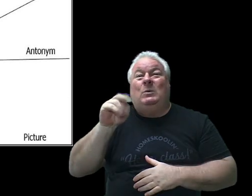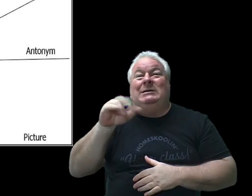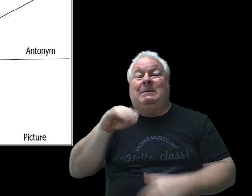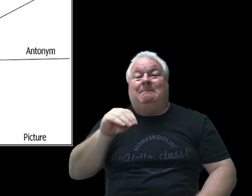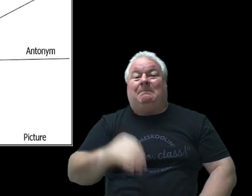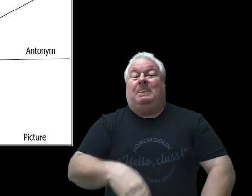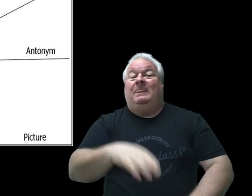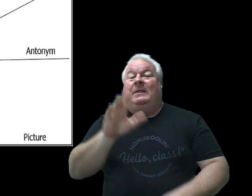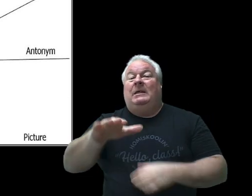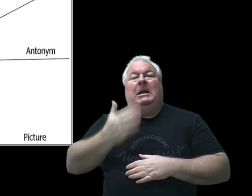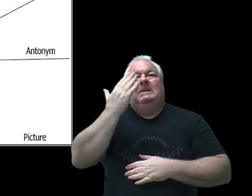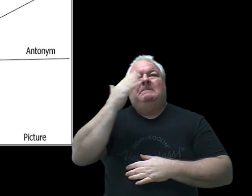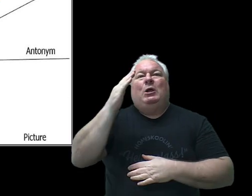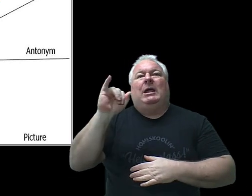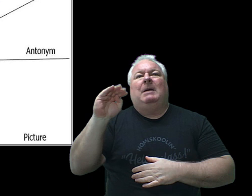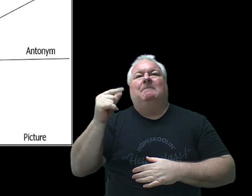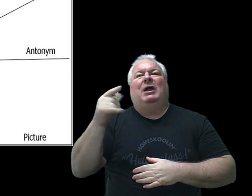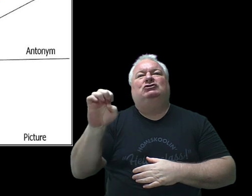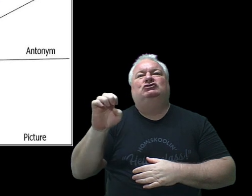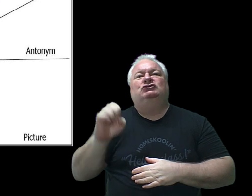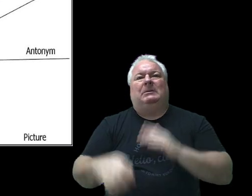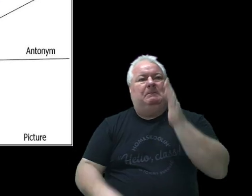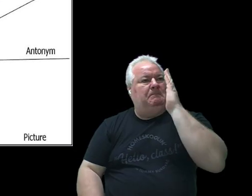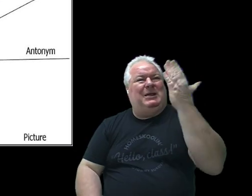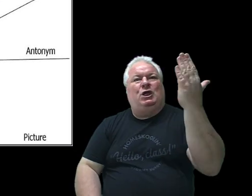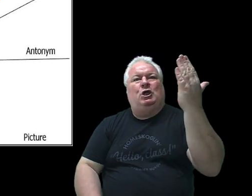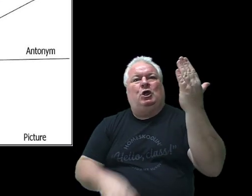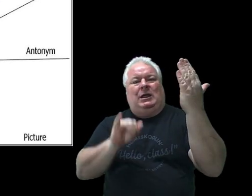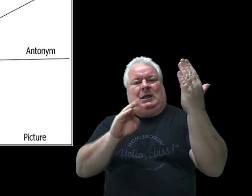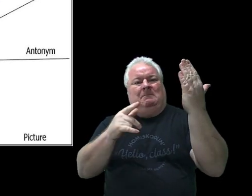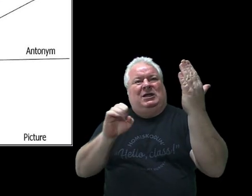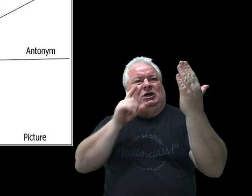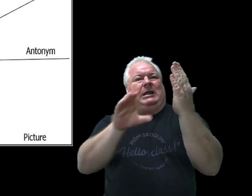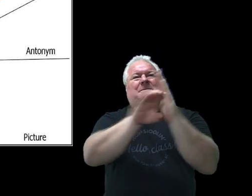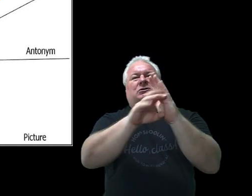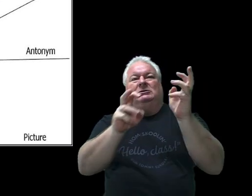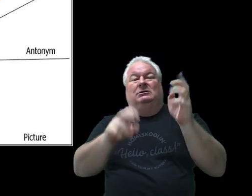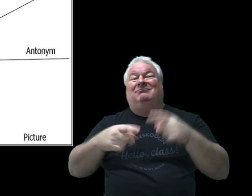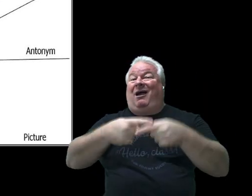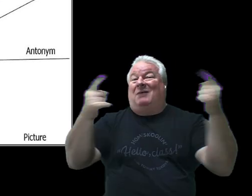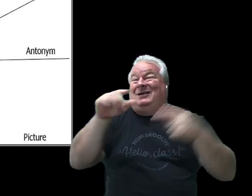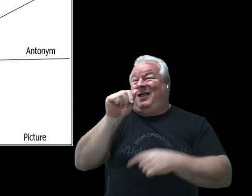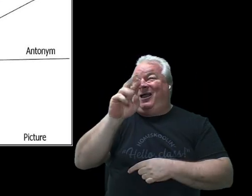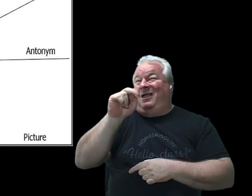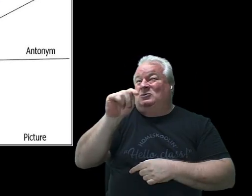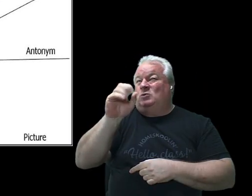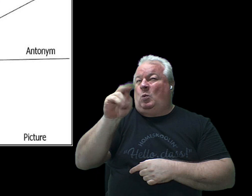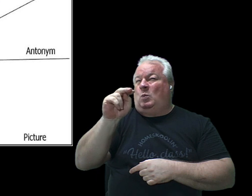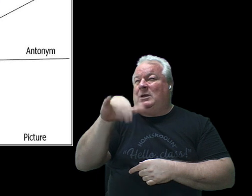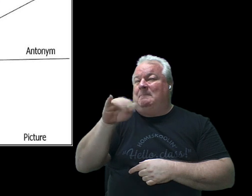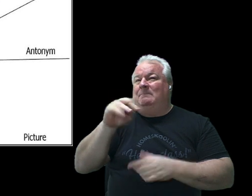is a mirror image. An antonym, what it doesn't mean, is